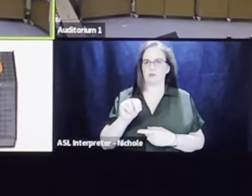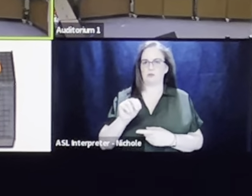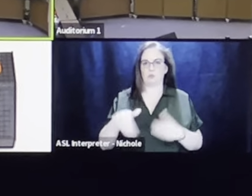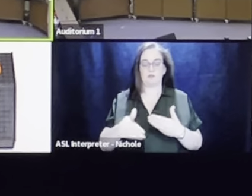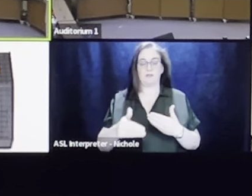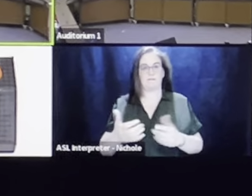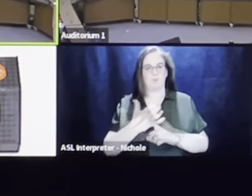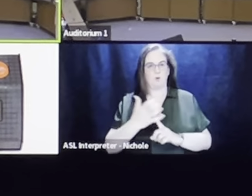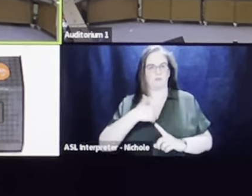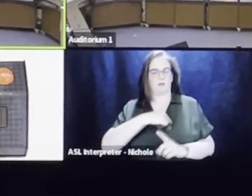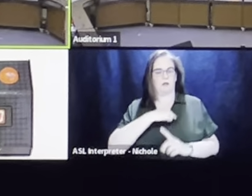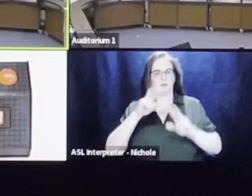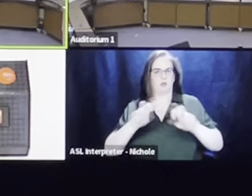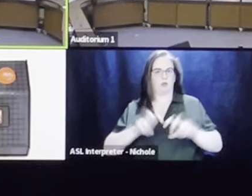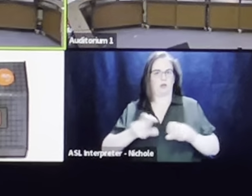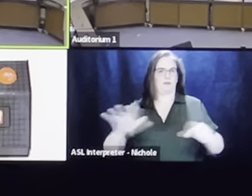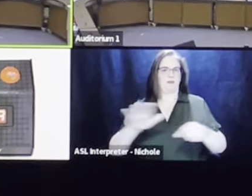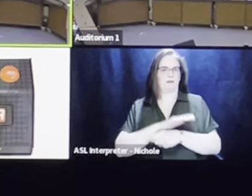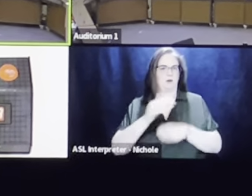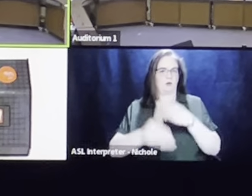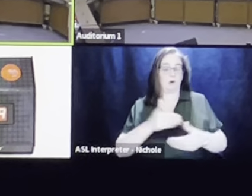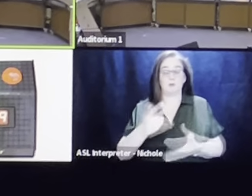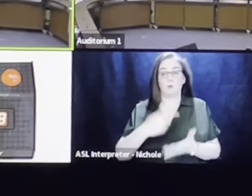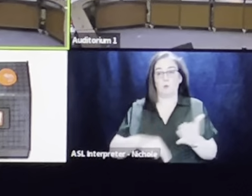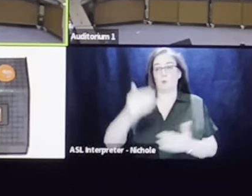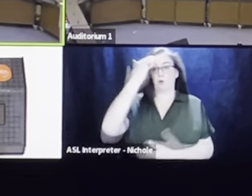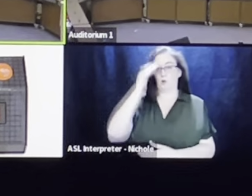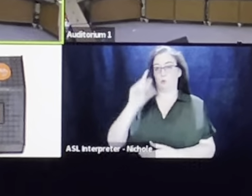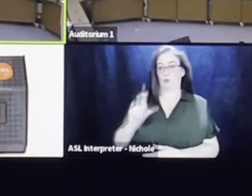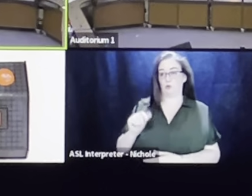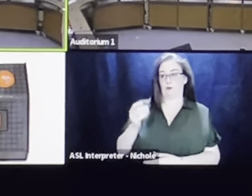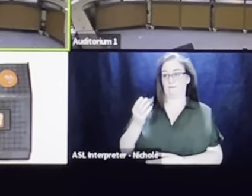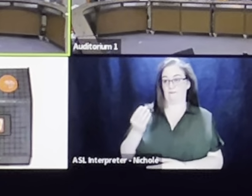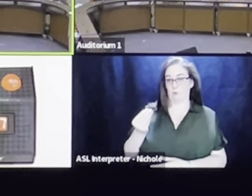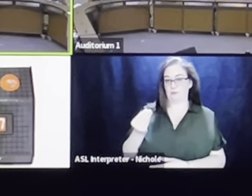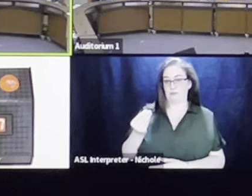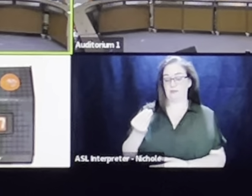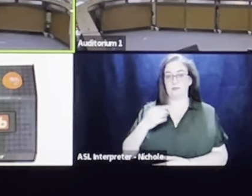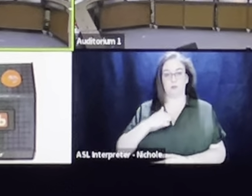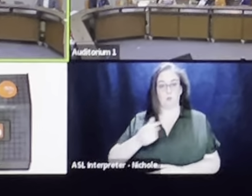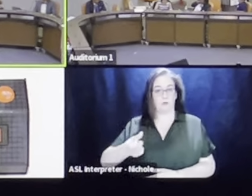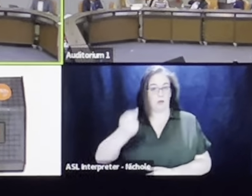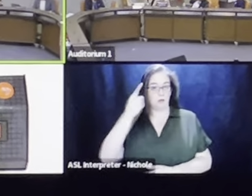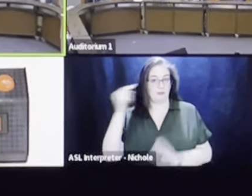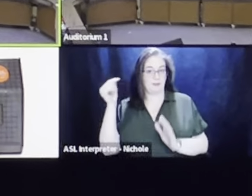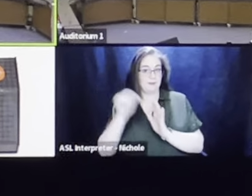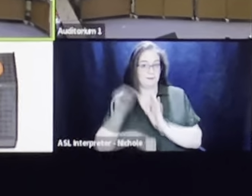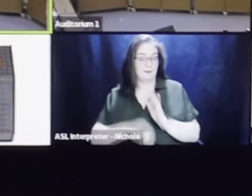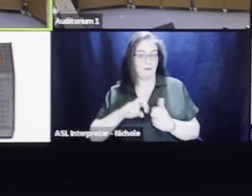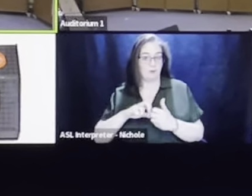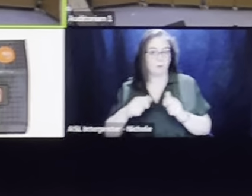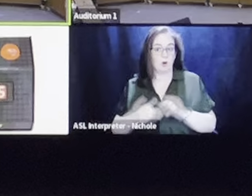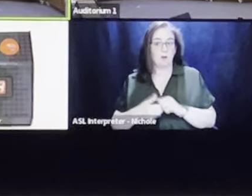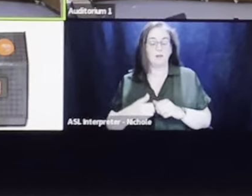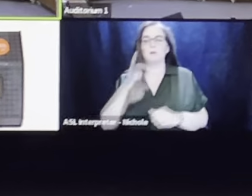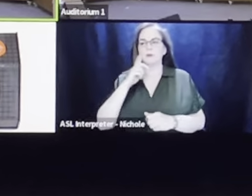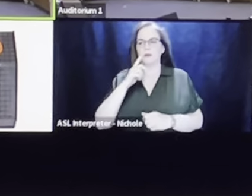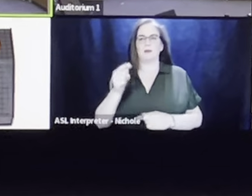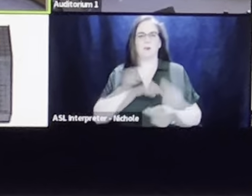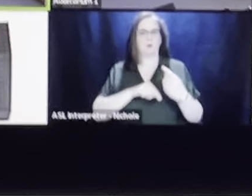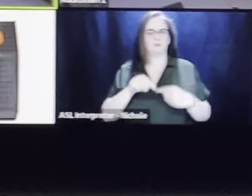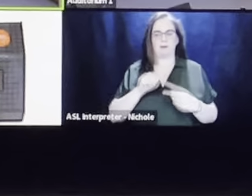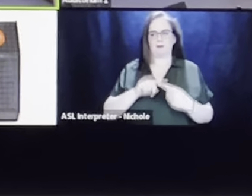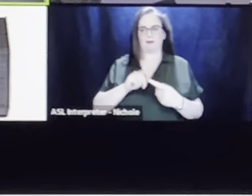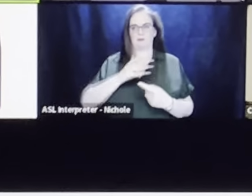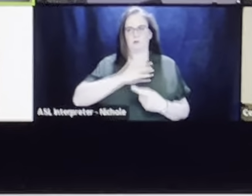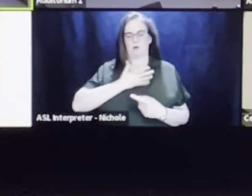forces us to look at the entire process. What we knew in 2014, did we understand the extent of the problem? It goes back to, has our